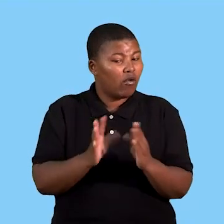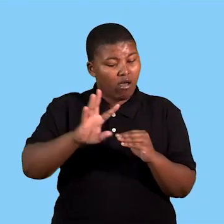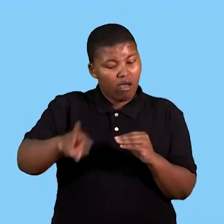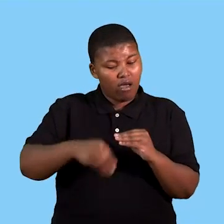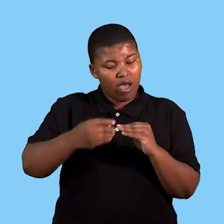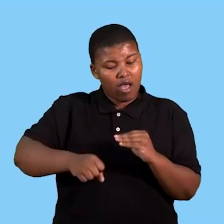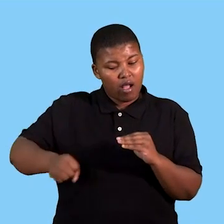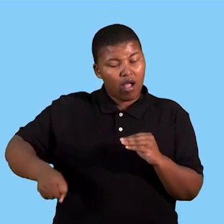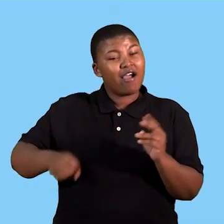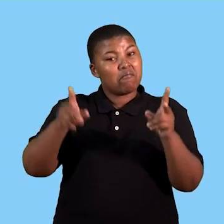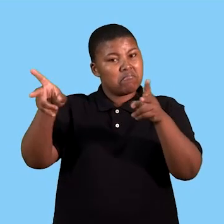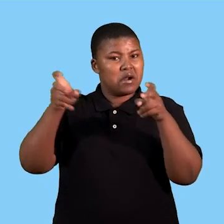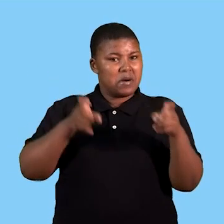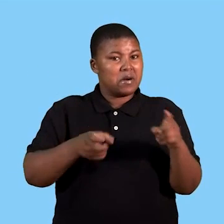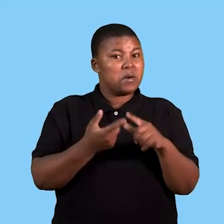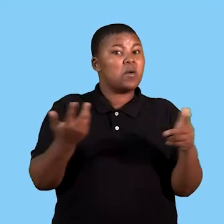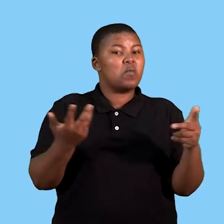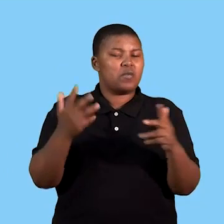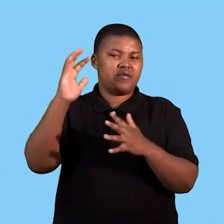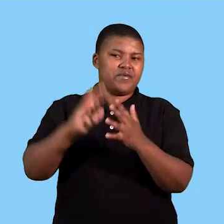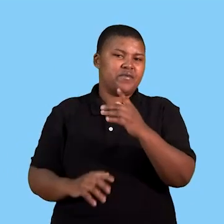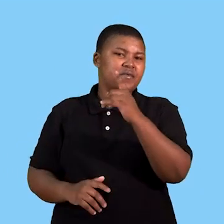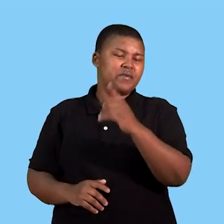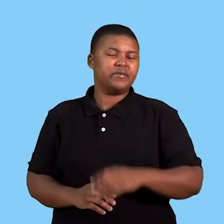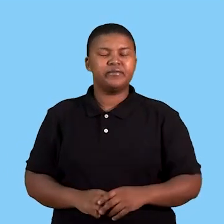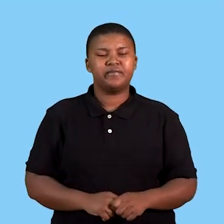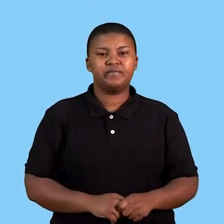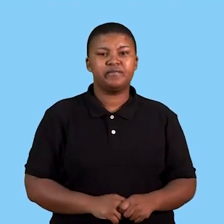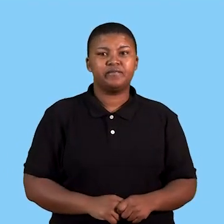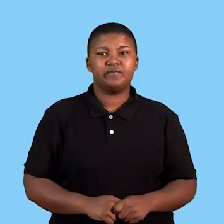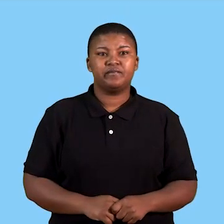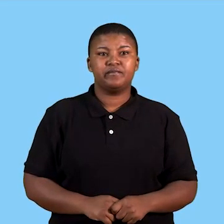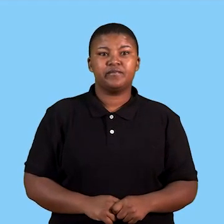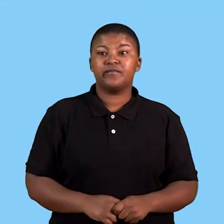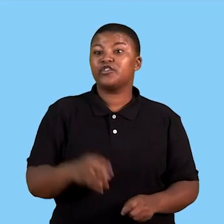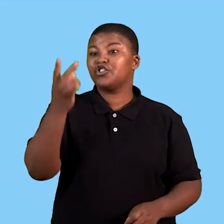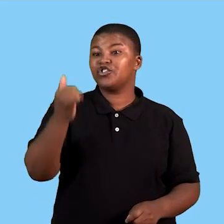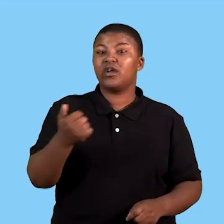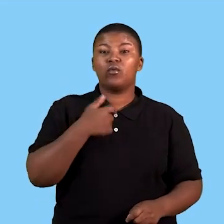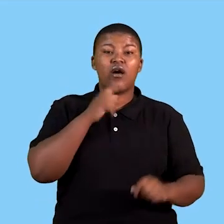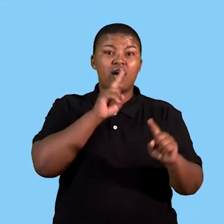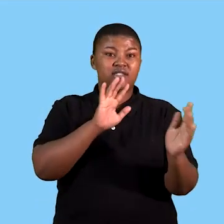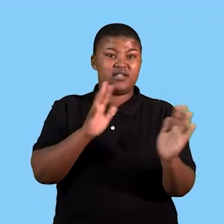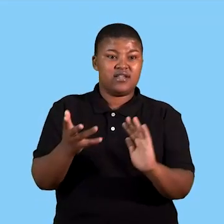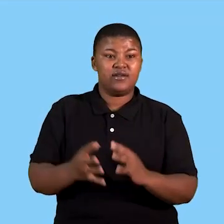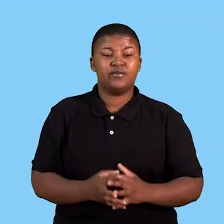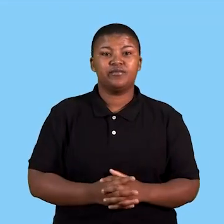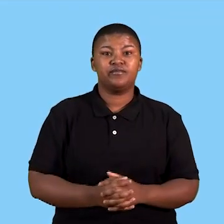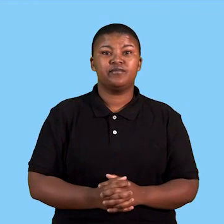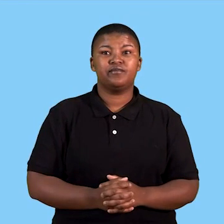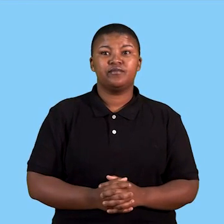by quoting from the scenario. So let's take a look at how we are going to answer this